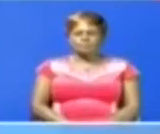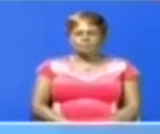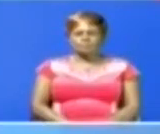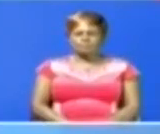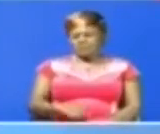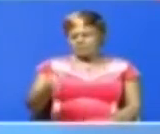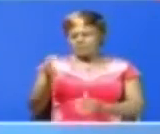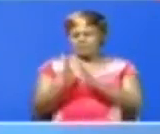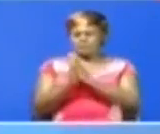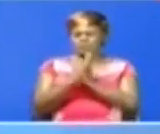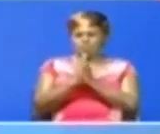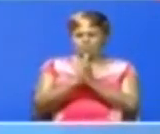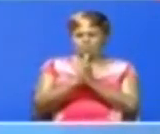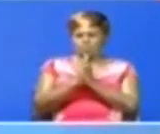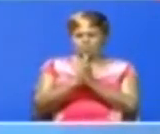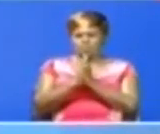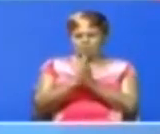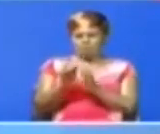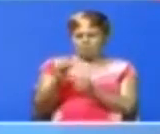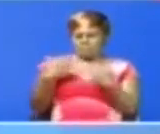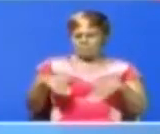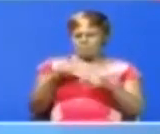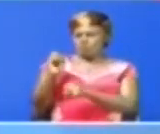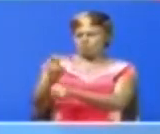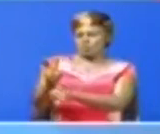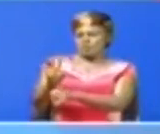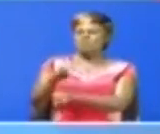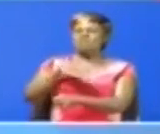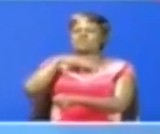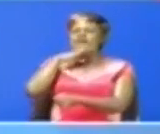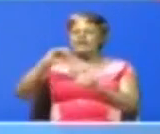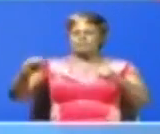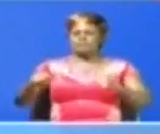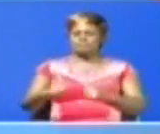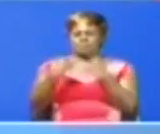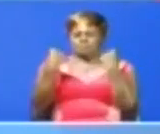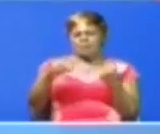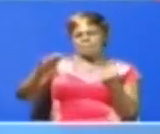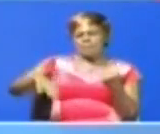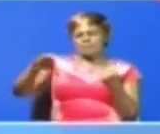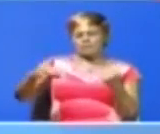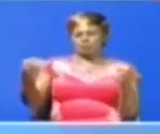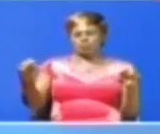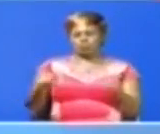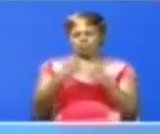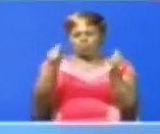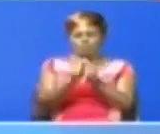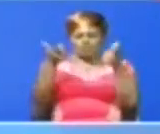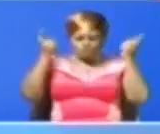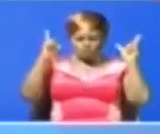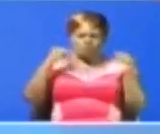And in other tragic news, 12 people died after a matatu they were traveling in rammed into a trailer at Salgaa along